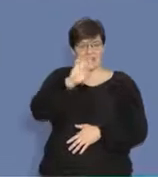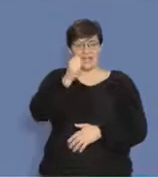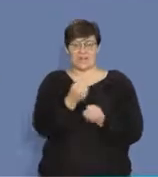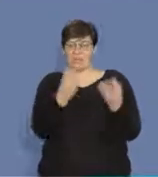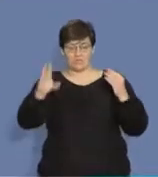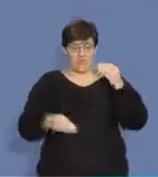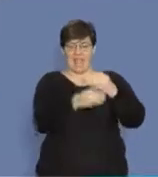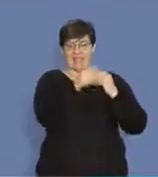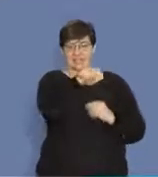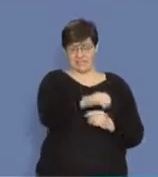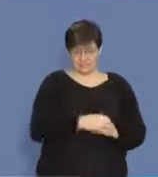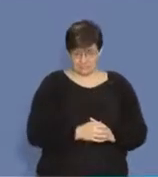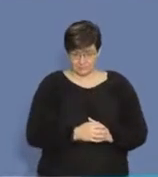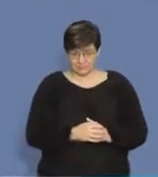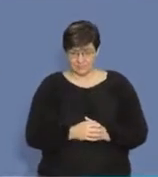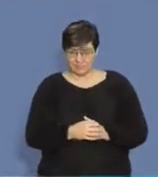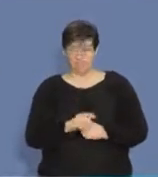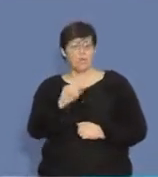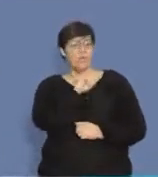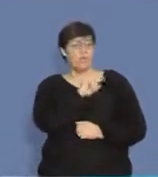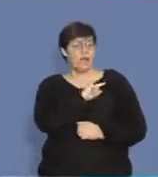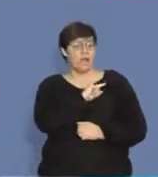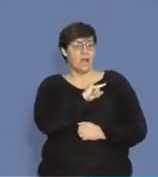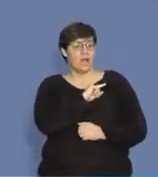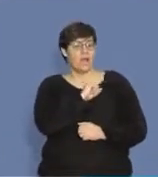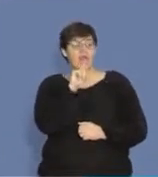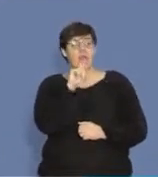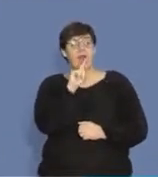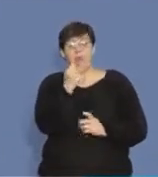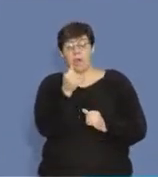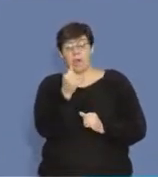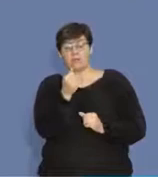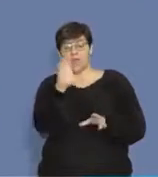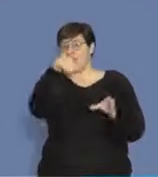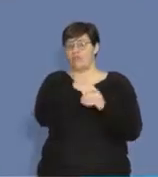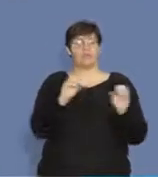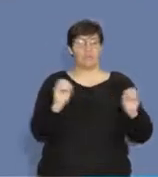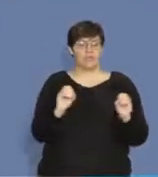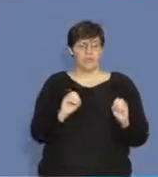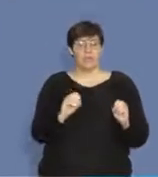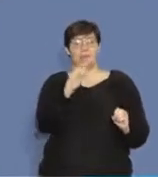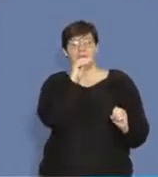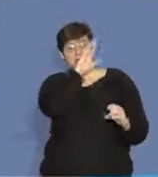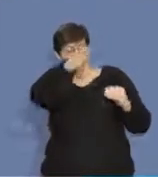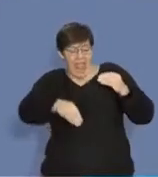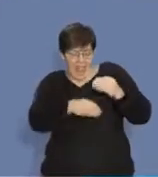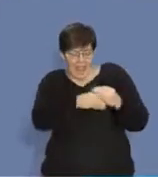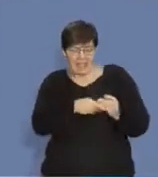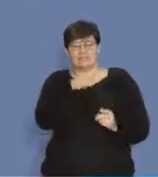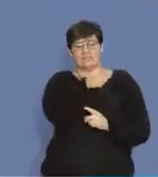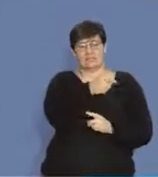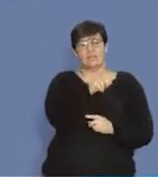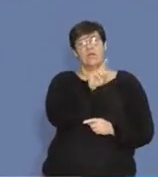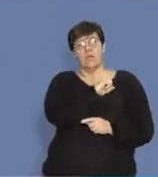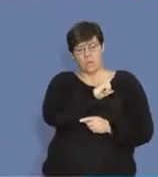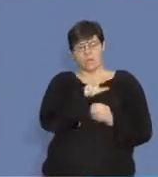fact that because the amount was exclusive, you basically had to add the 15% to it to arrive at the